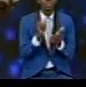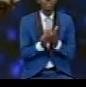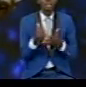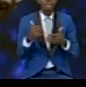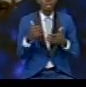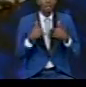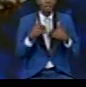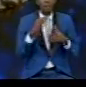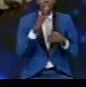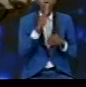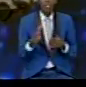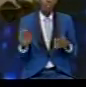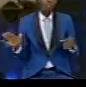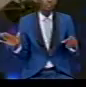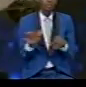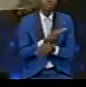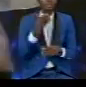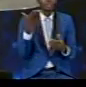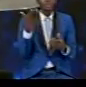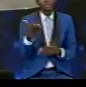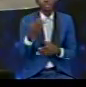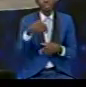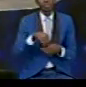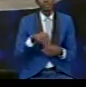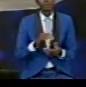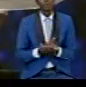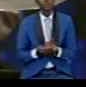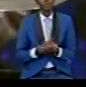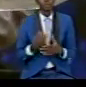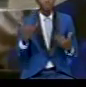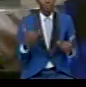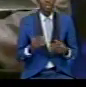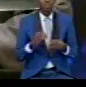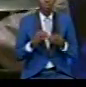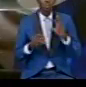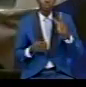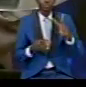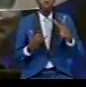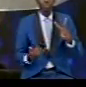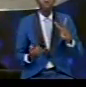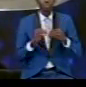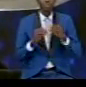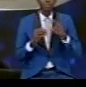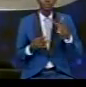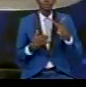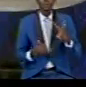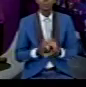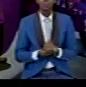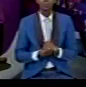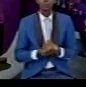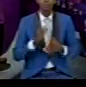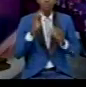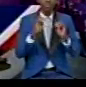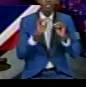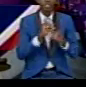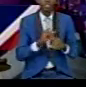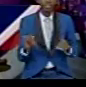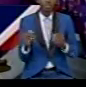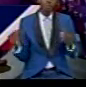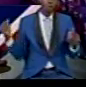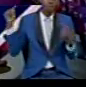been occupied therein. We're coming to number two here. Number two here, teaching until